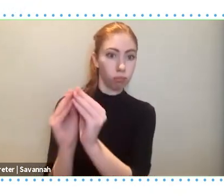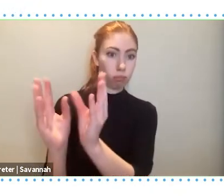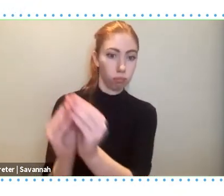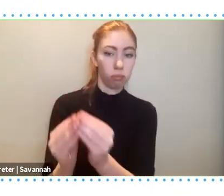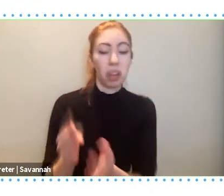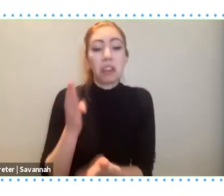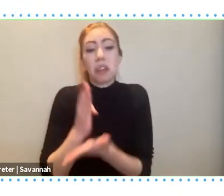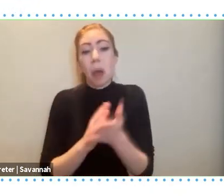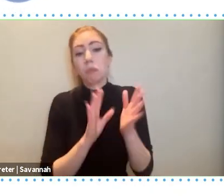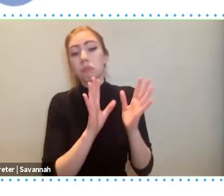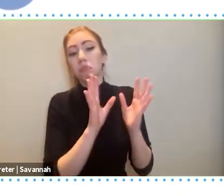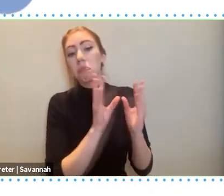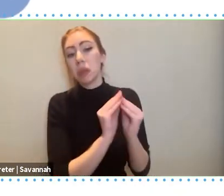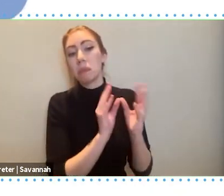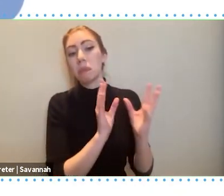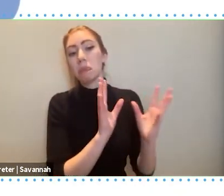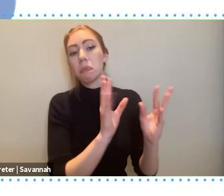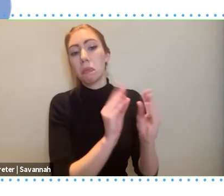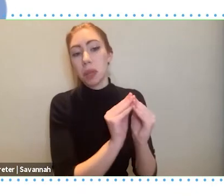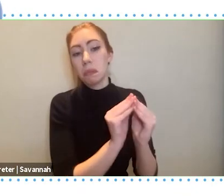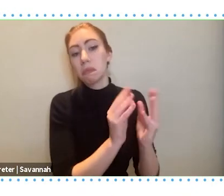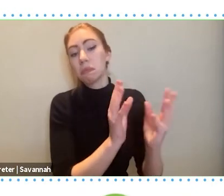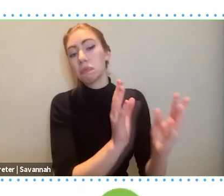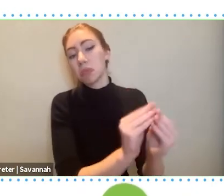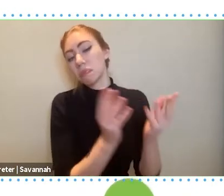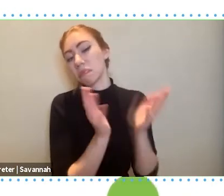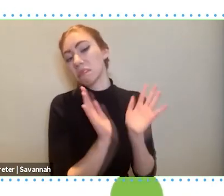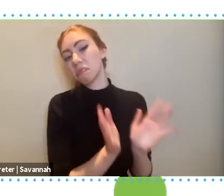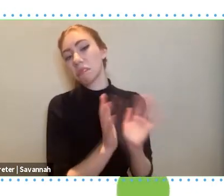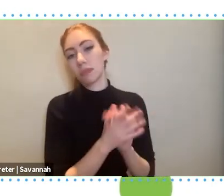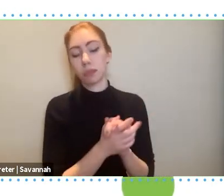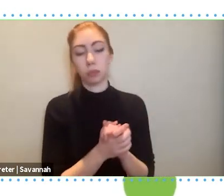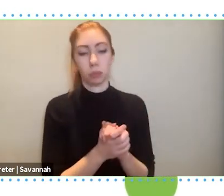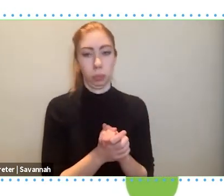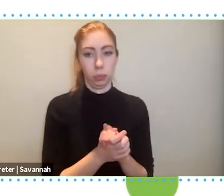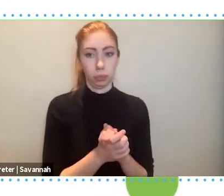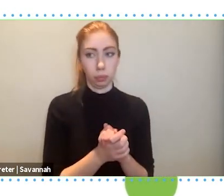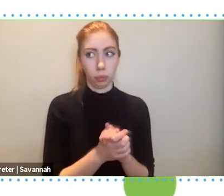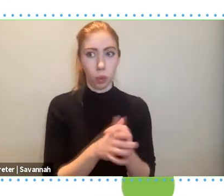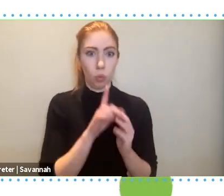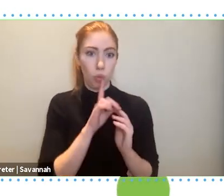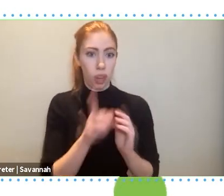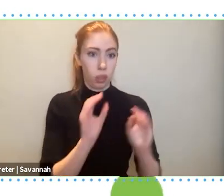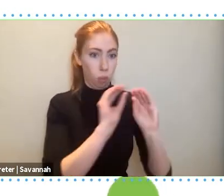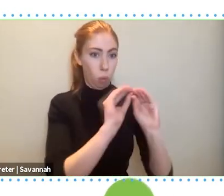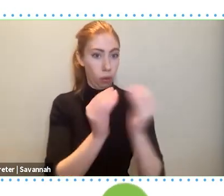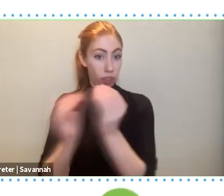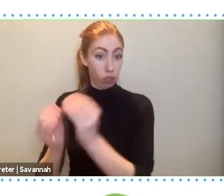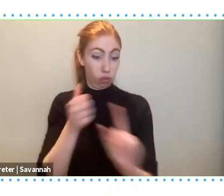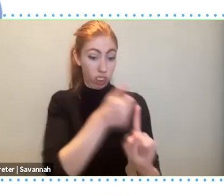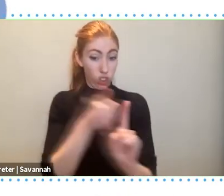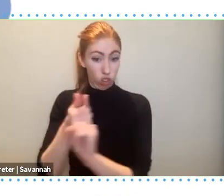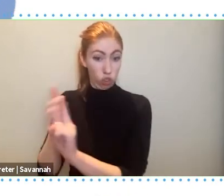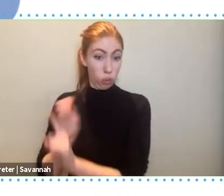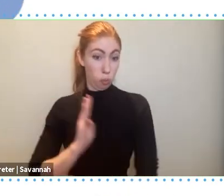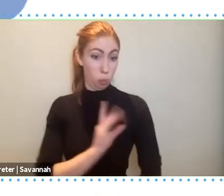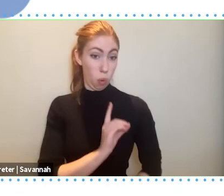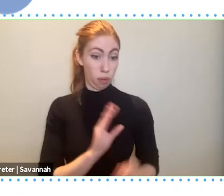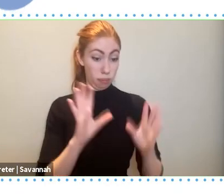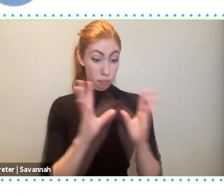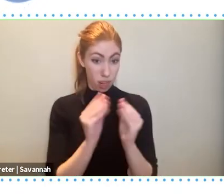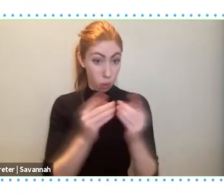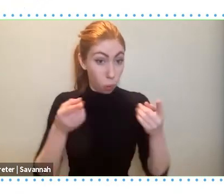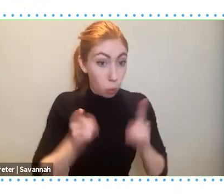of practices around gathering, but really thinking about, is there time built into